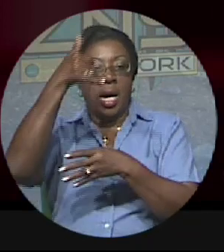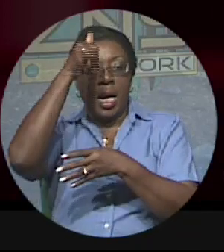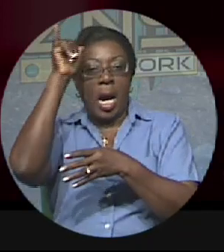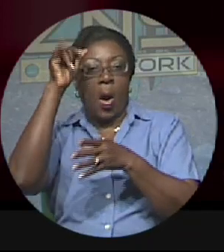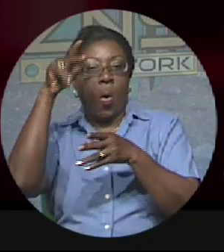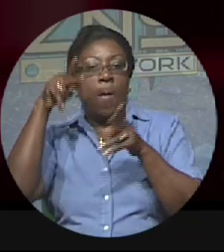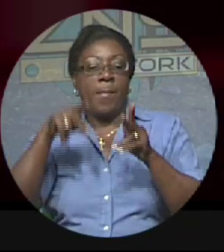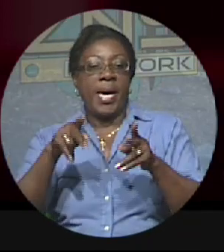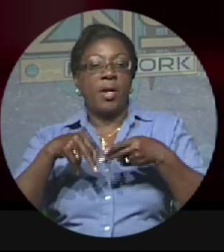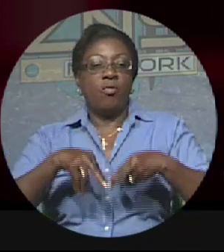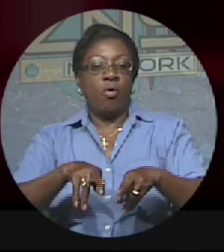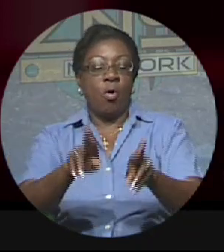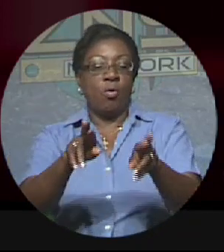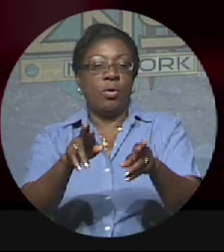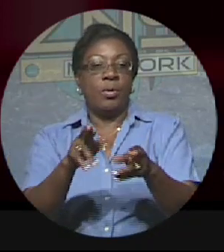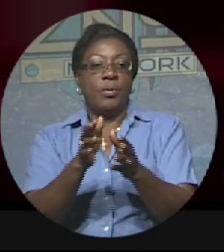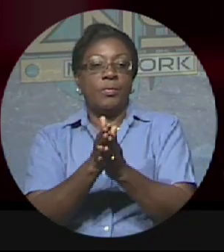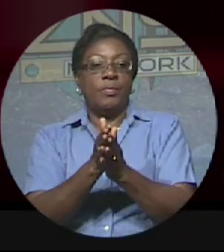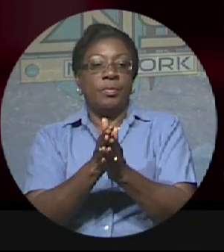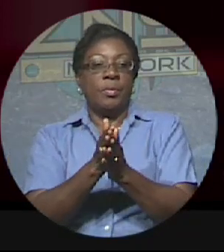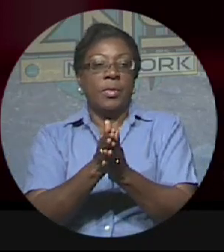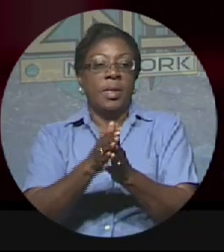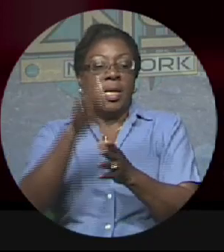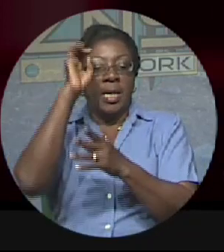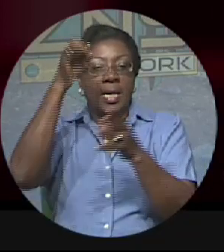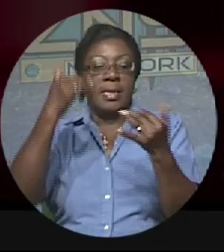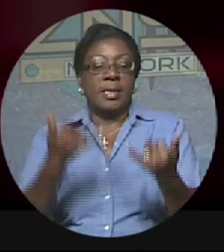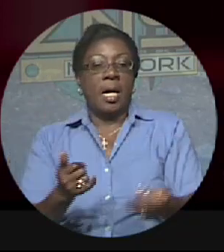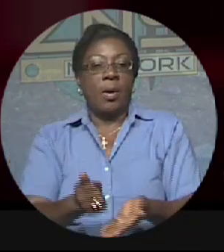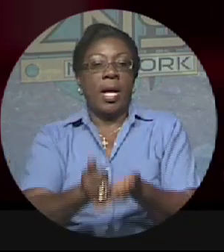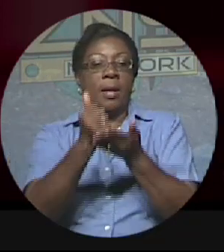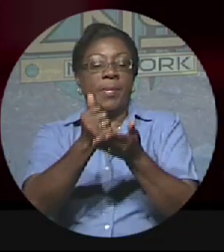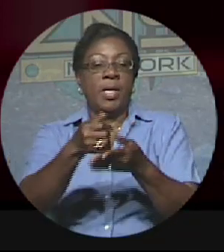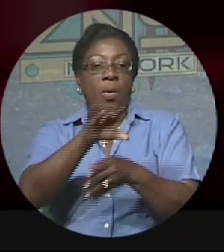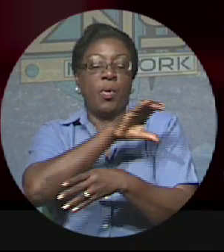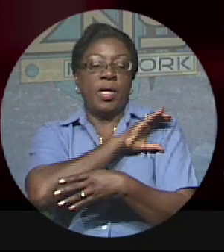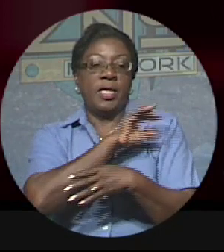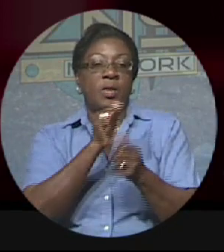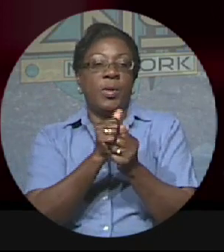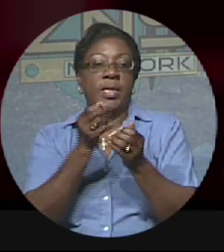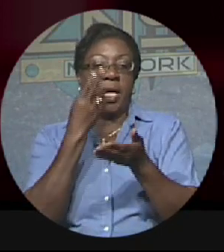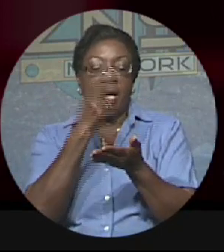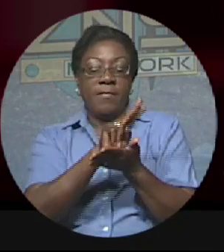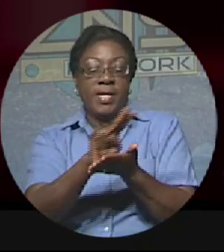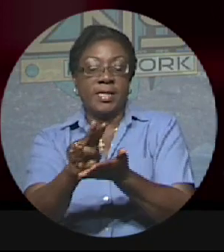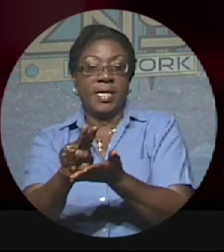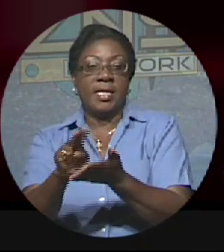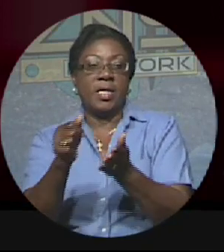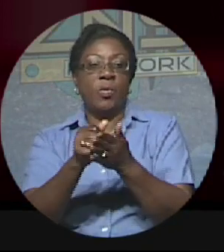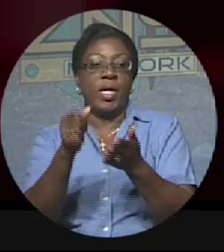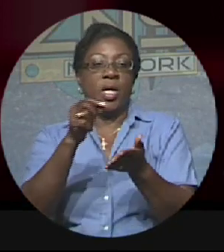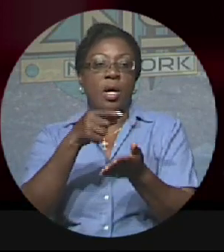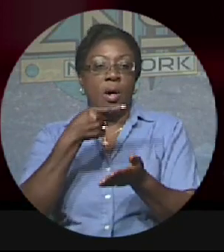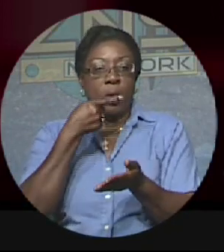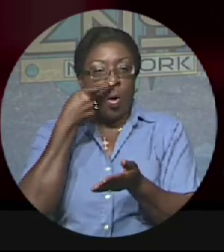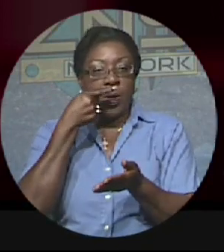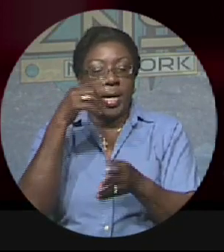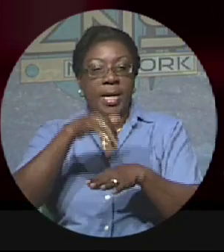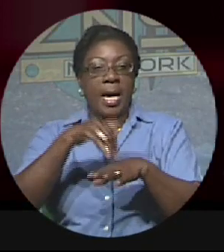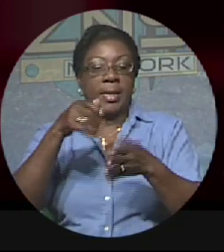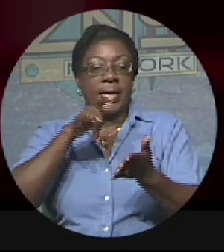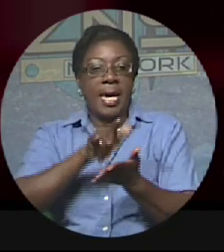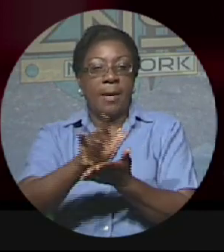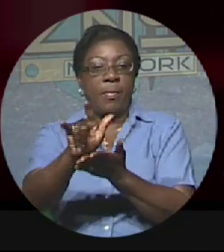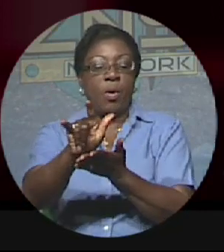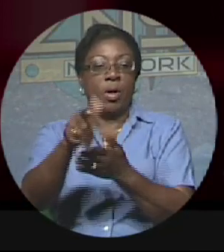an all-points bulletin for Campbell this past Tuesday. He's now assisting police with their investigation into suspected cocaine found at Lynden Pindling